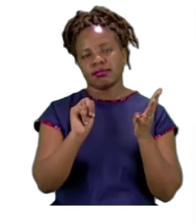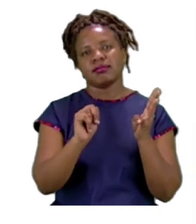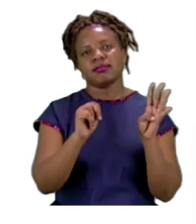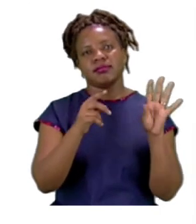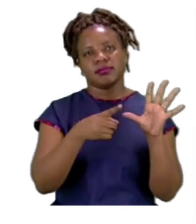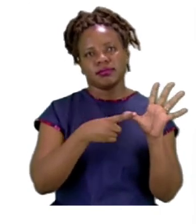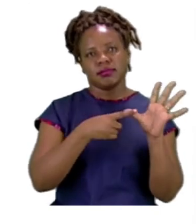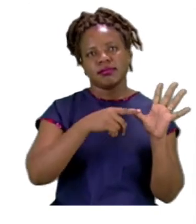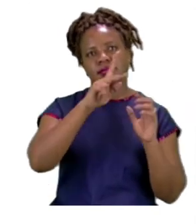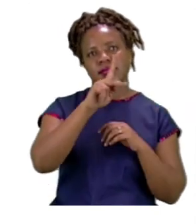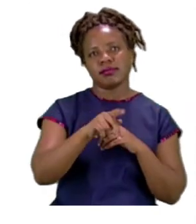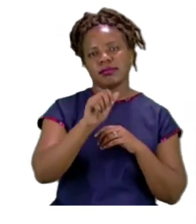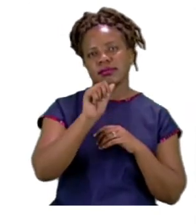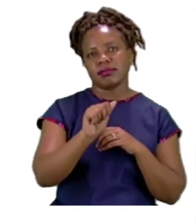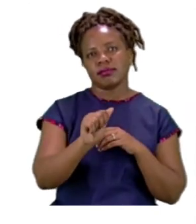snail,